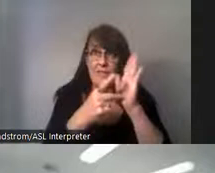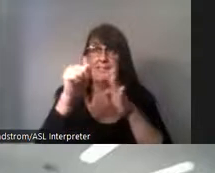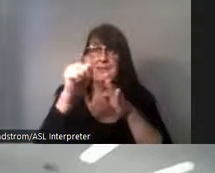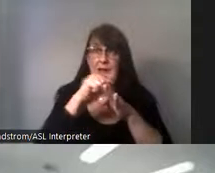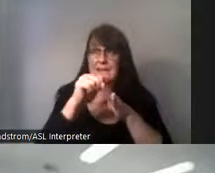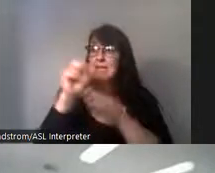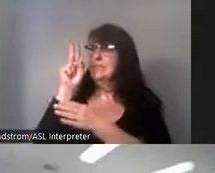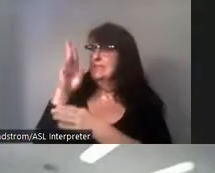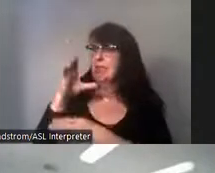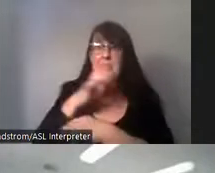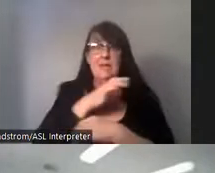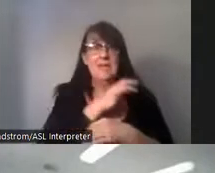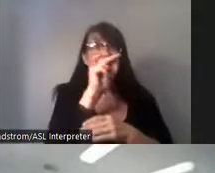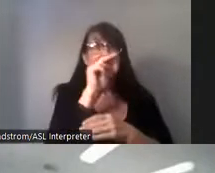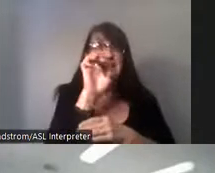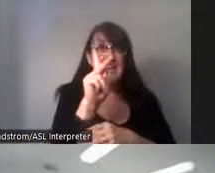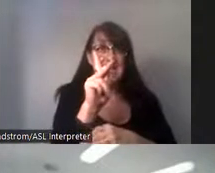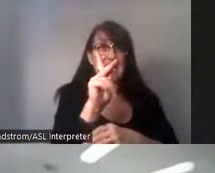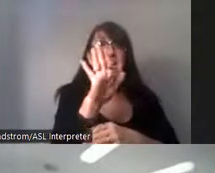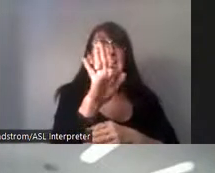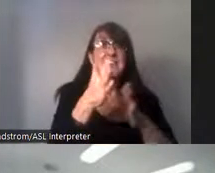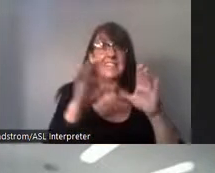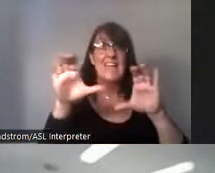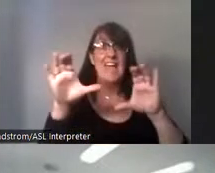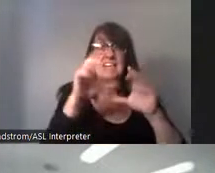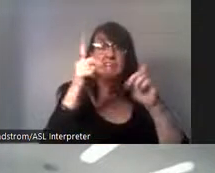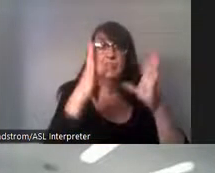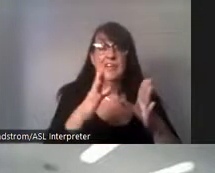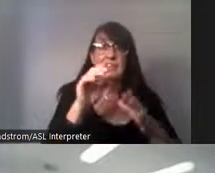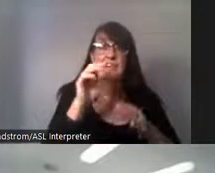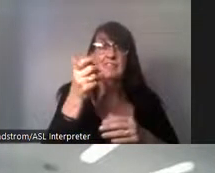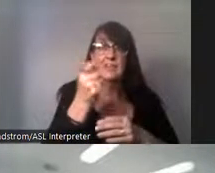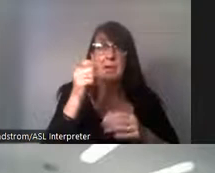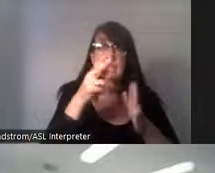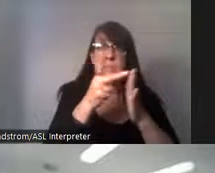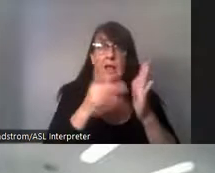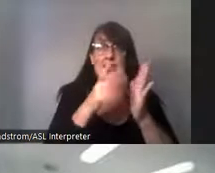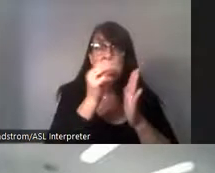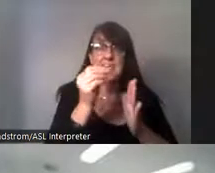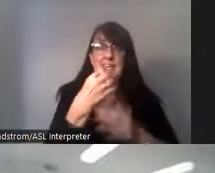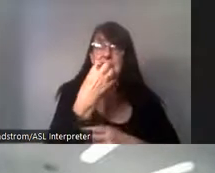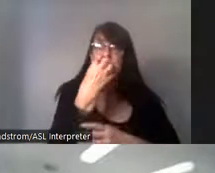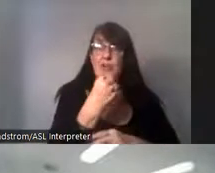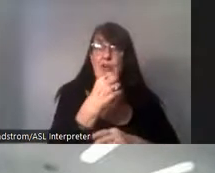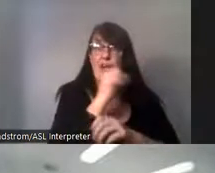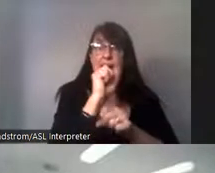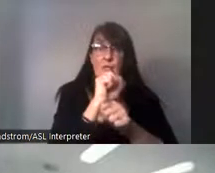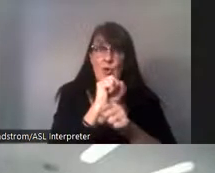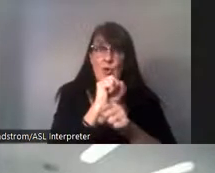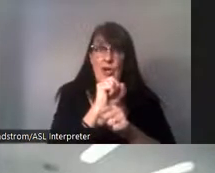Subcommittee. Nick is the Acting Director of the Office of Acquisition Policy, Integrity, and Workforce at